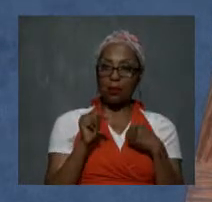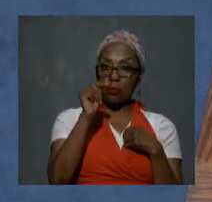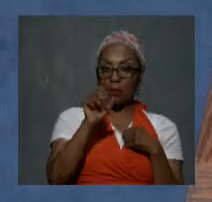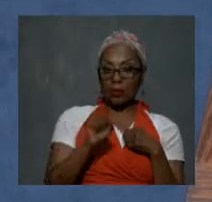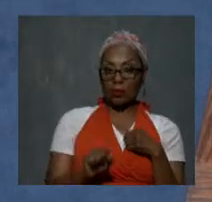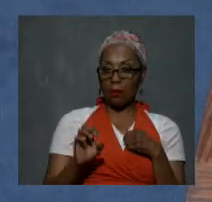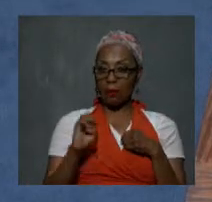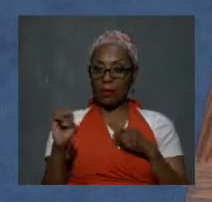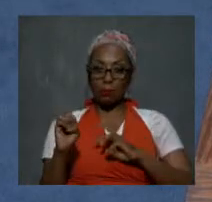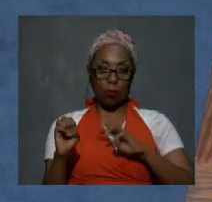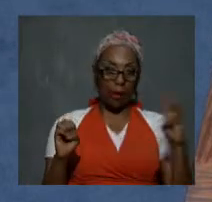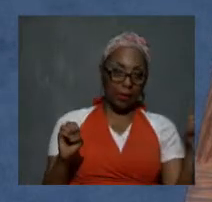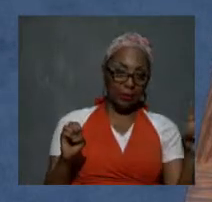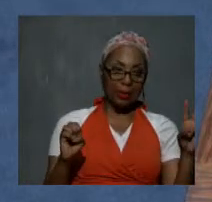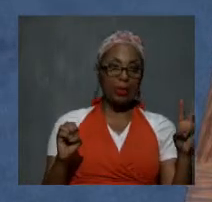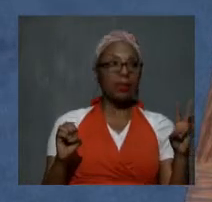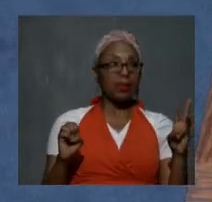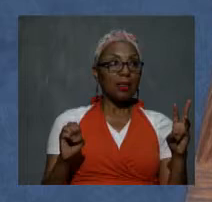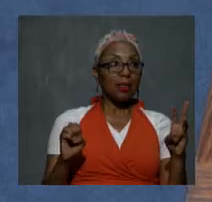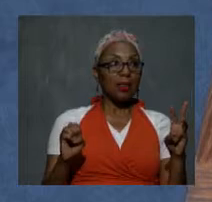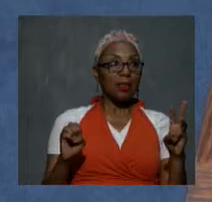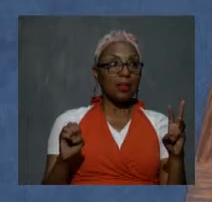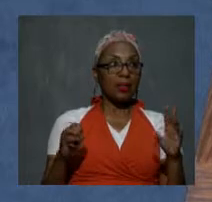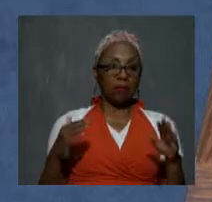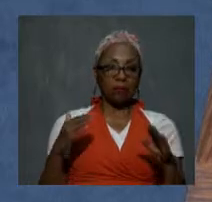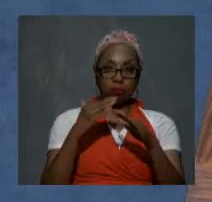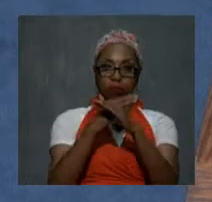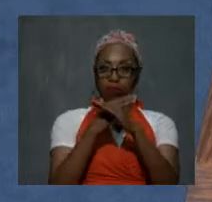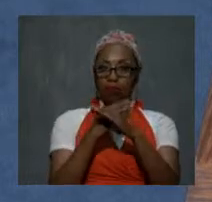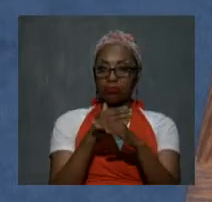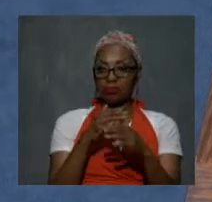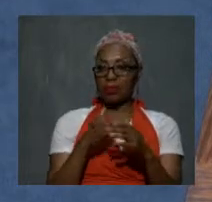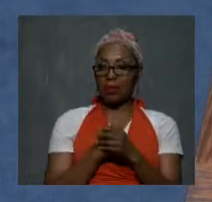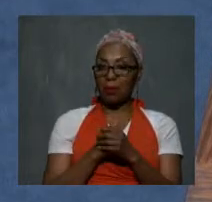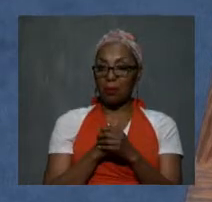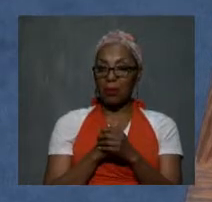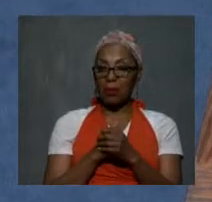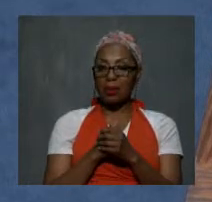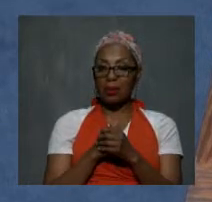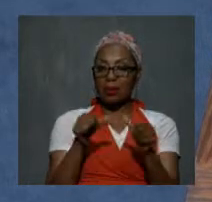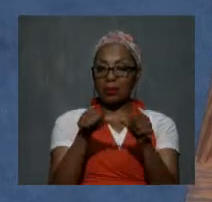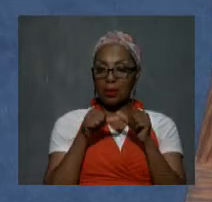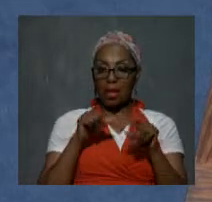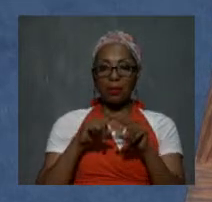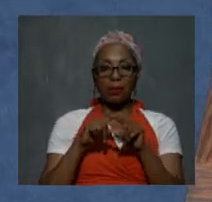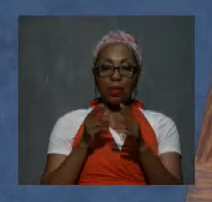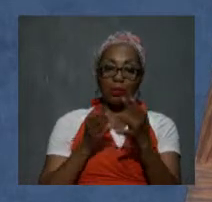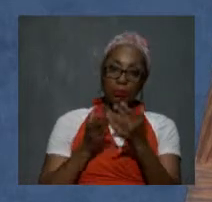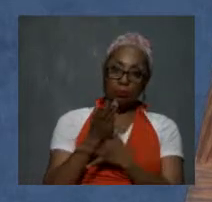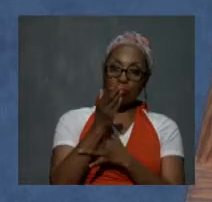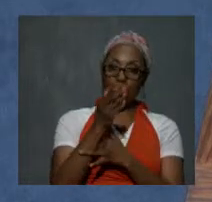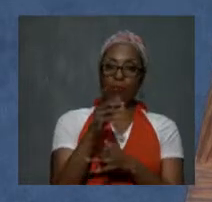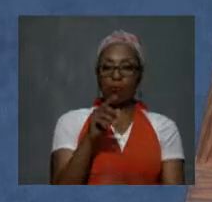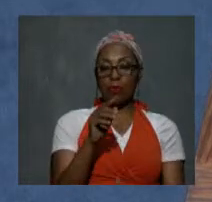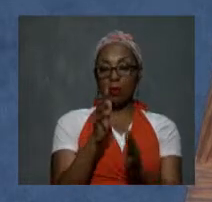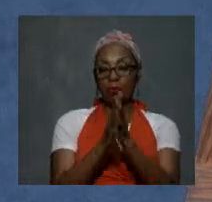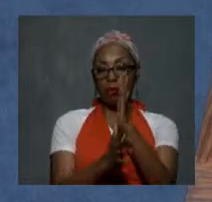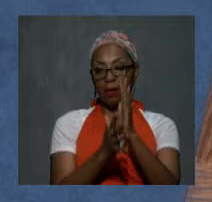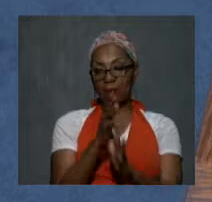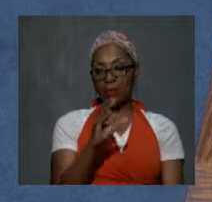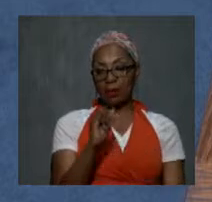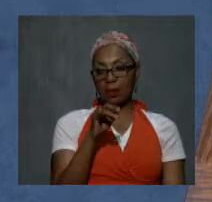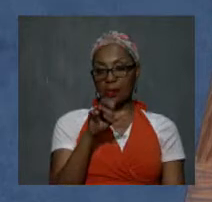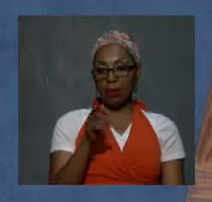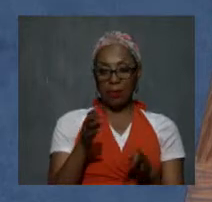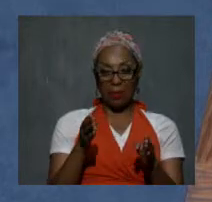east-west roads that are kind of bisecting the site. Of course, the east-west one is closer to the south end there. They go through the traffic circle. The lanes are very